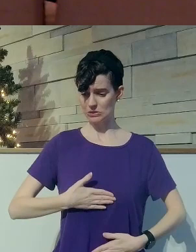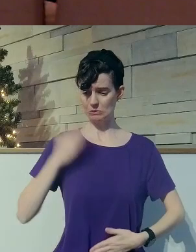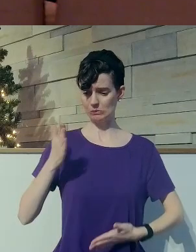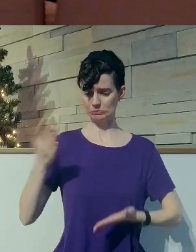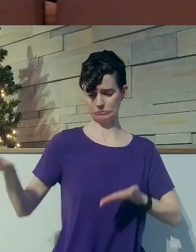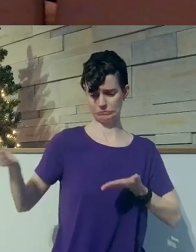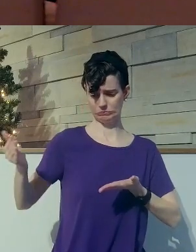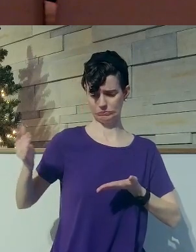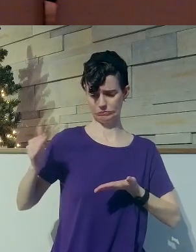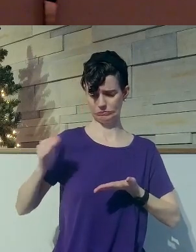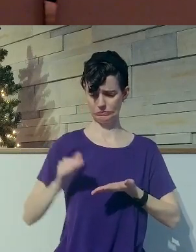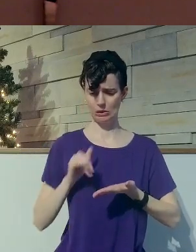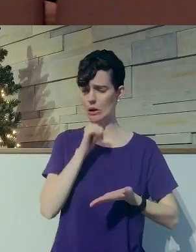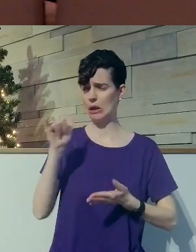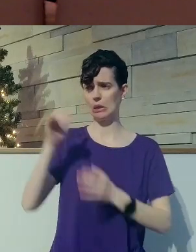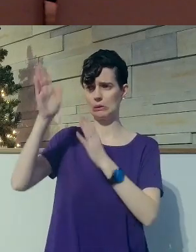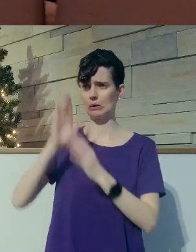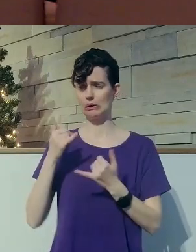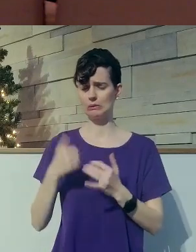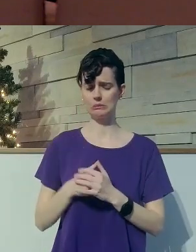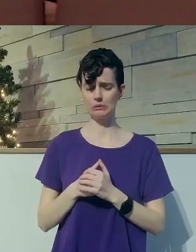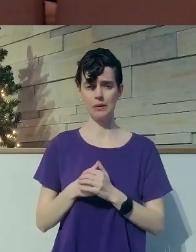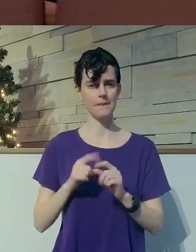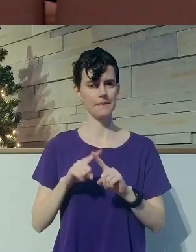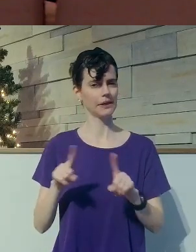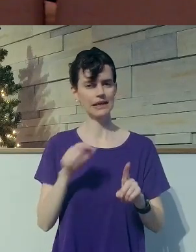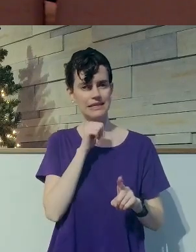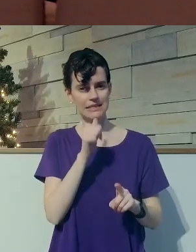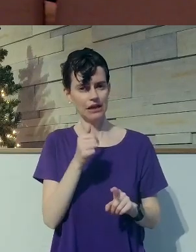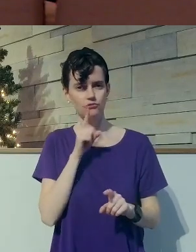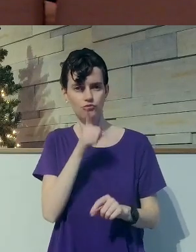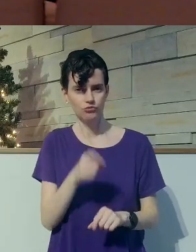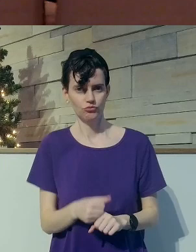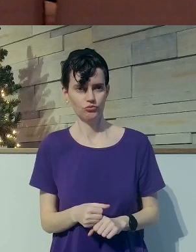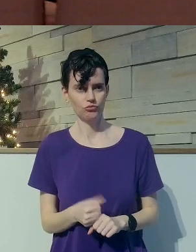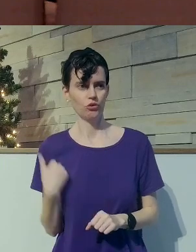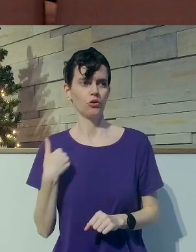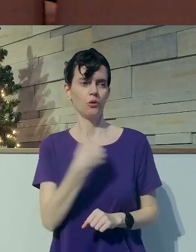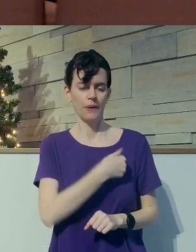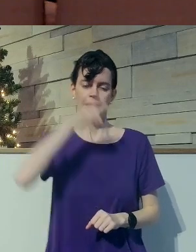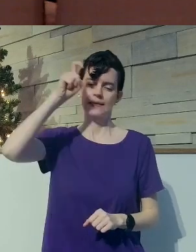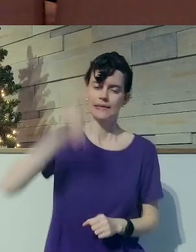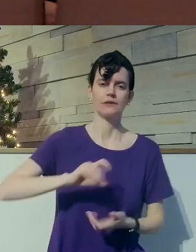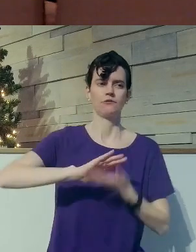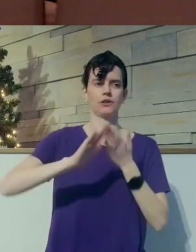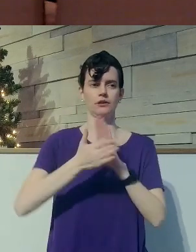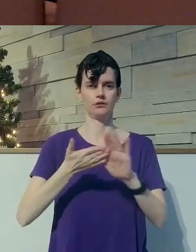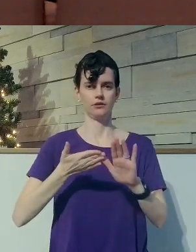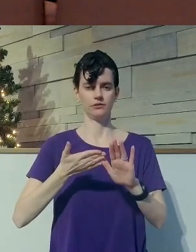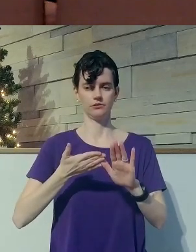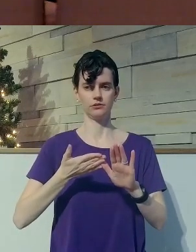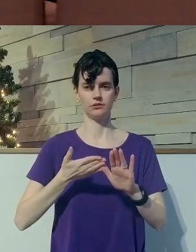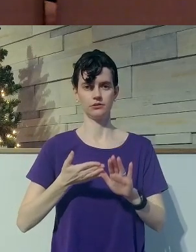human, as an image bearer of God. But that's not the case. We need to forgive.